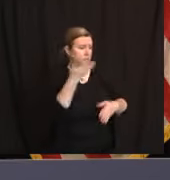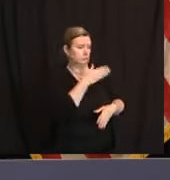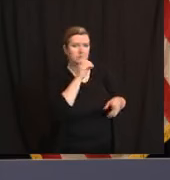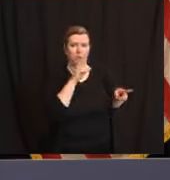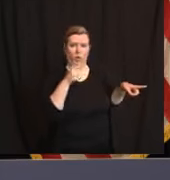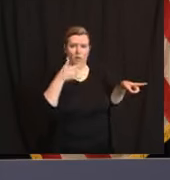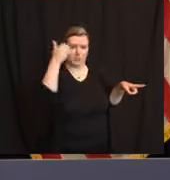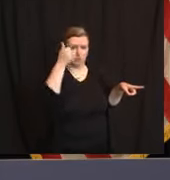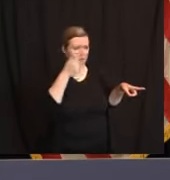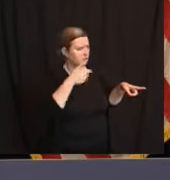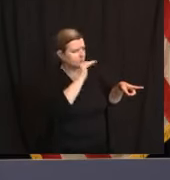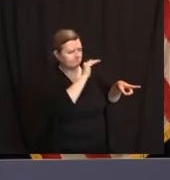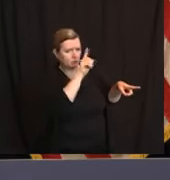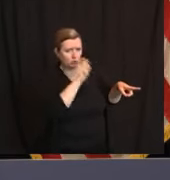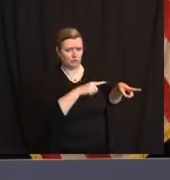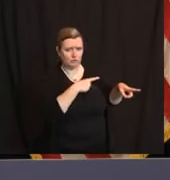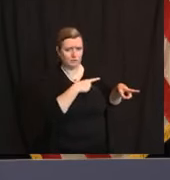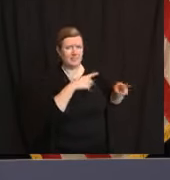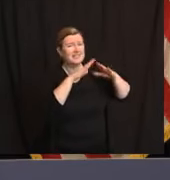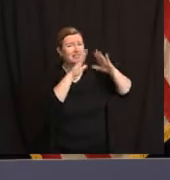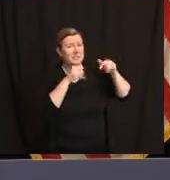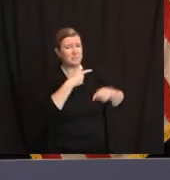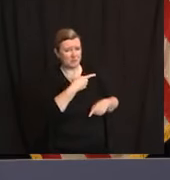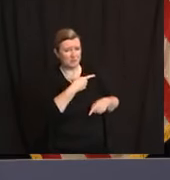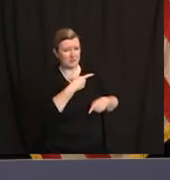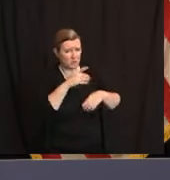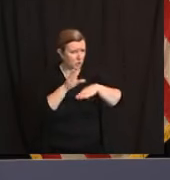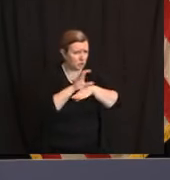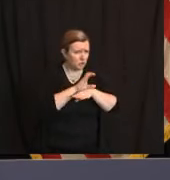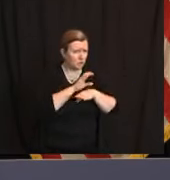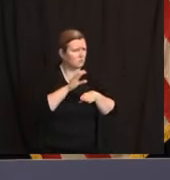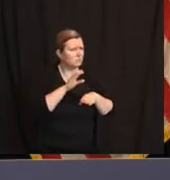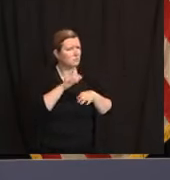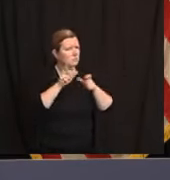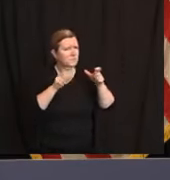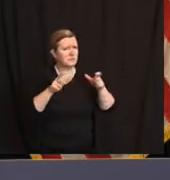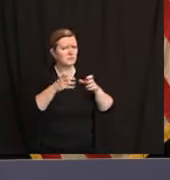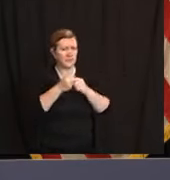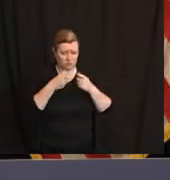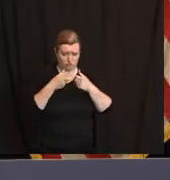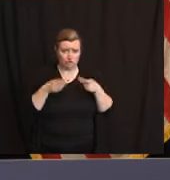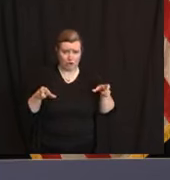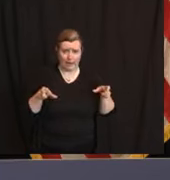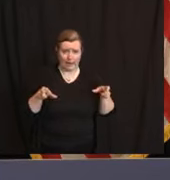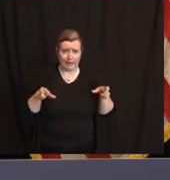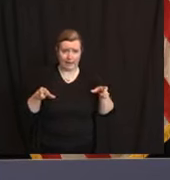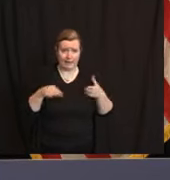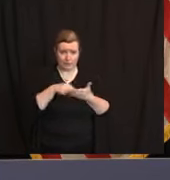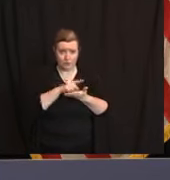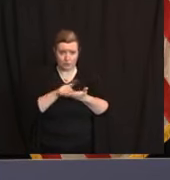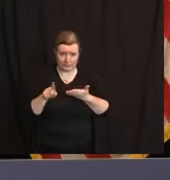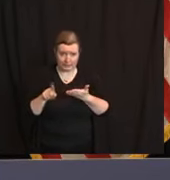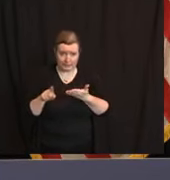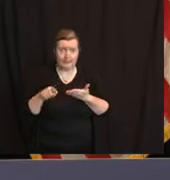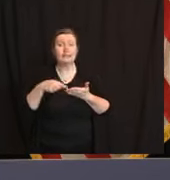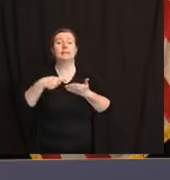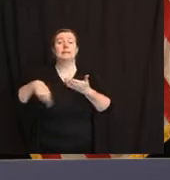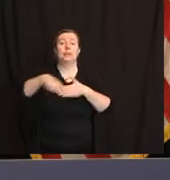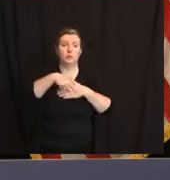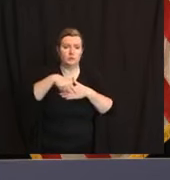bones of the system. When people get a check 1 week, but then they go 3 more weeks without one, is